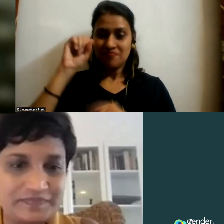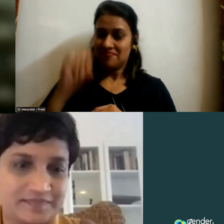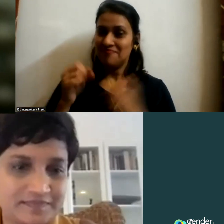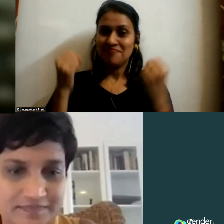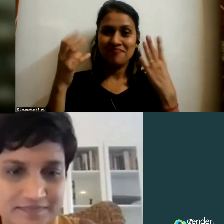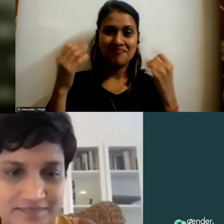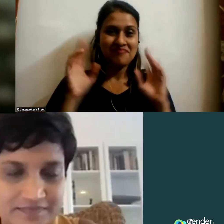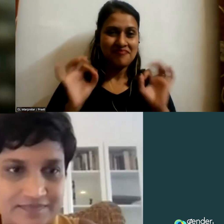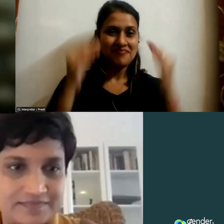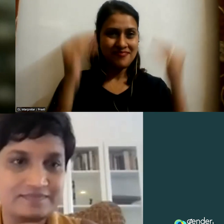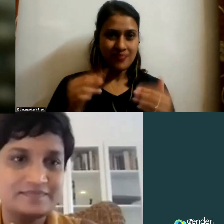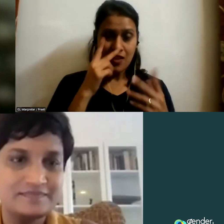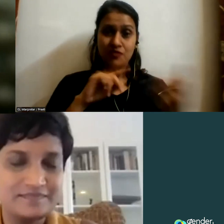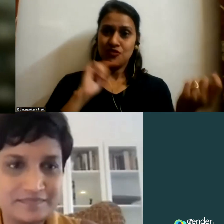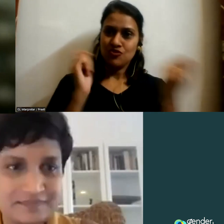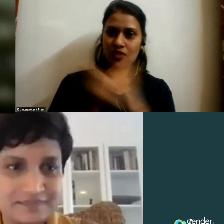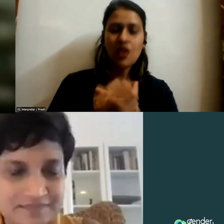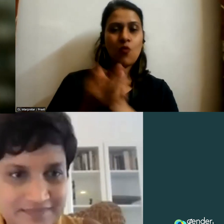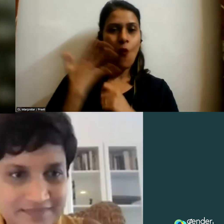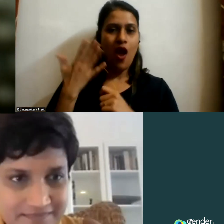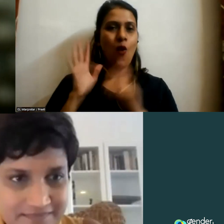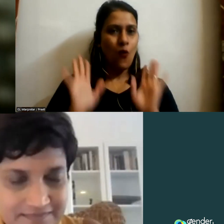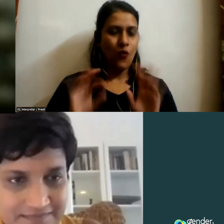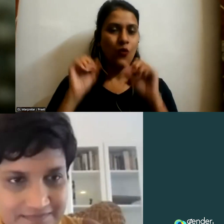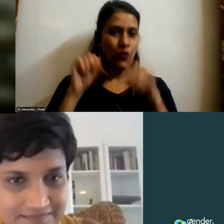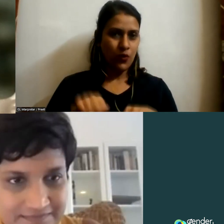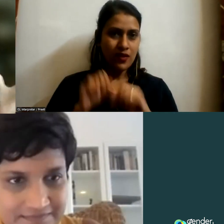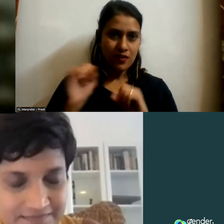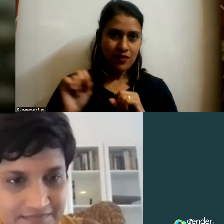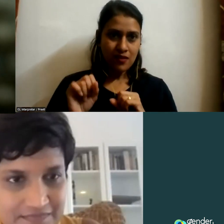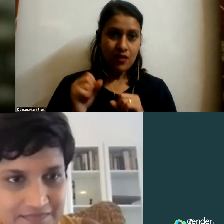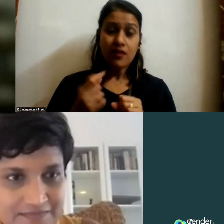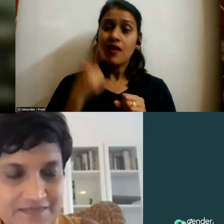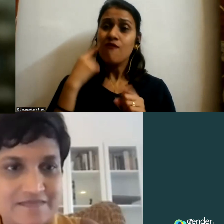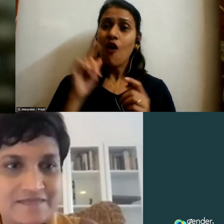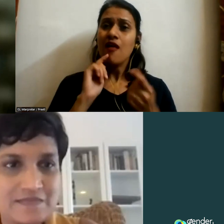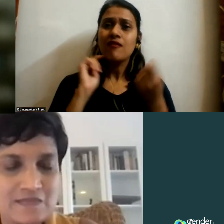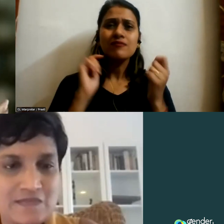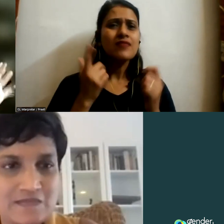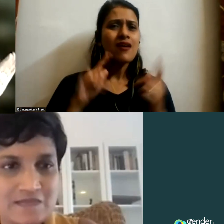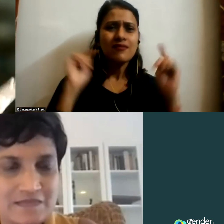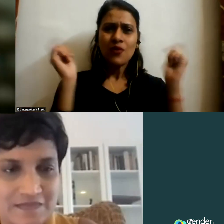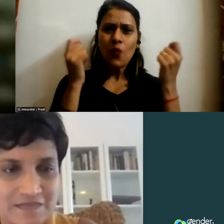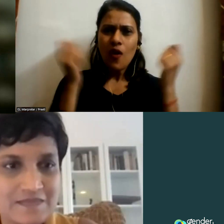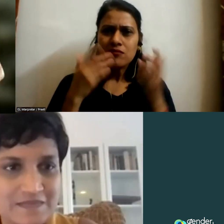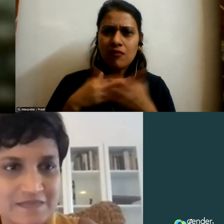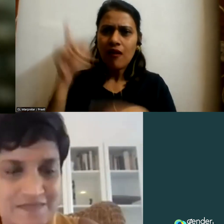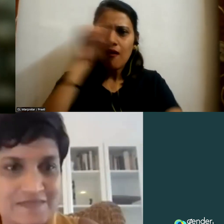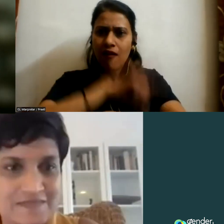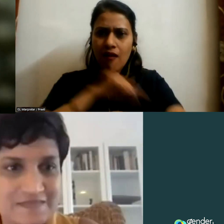kind of the change. It's remarkable. And what one art festival of bringing people together can do